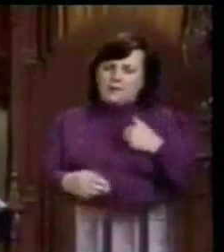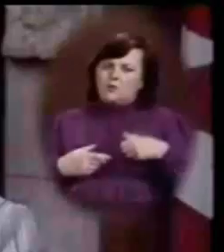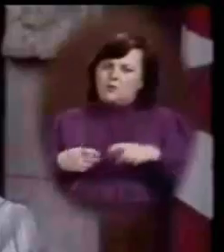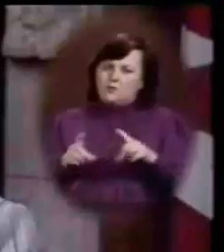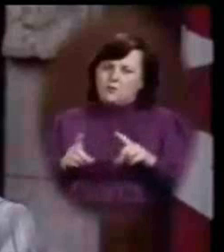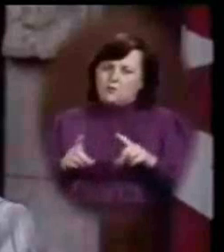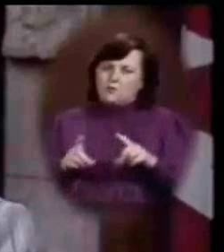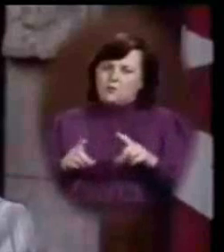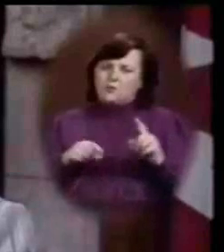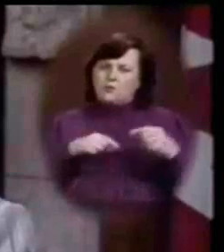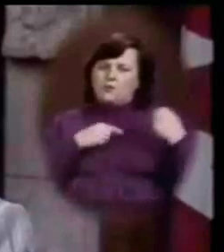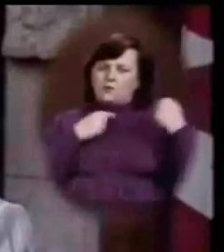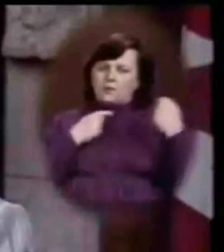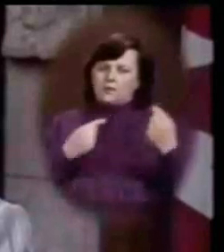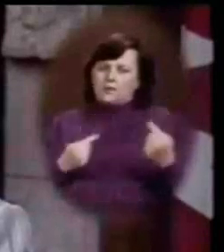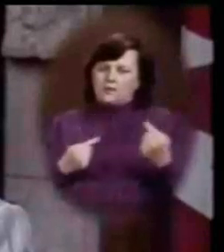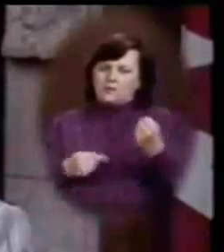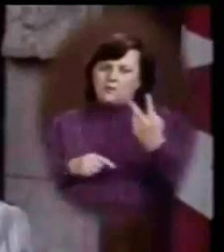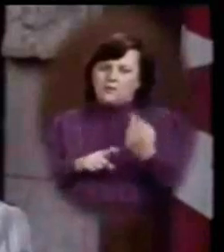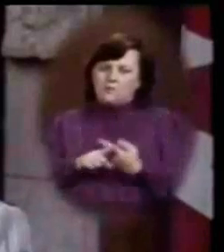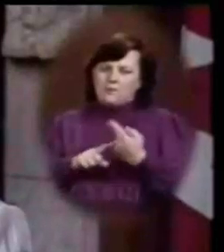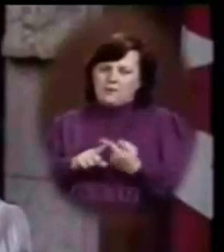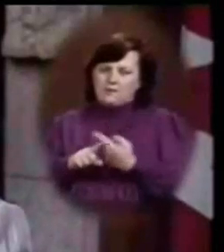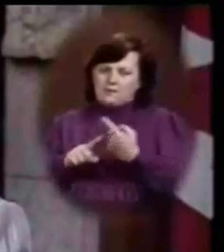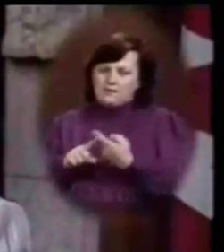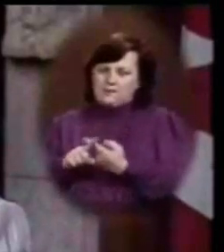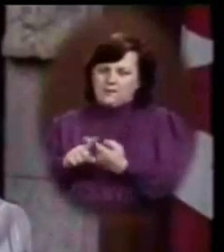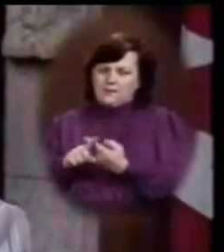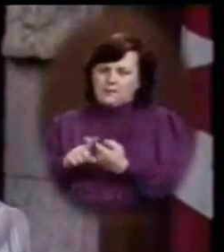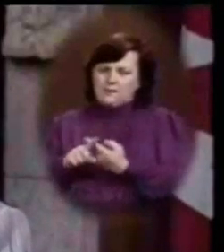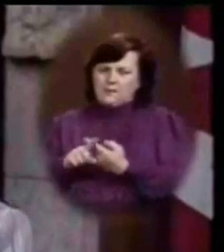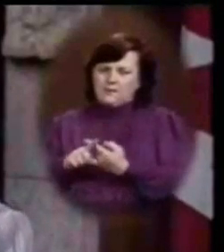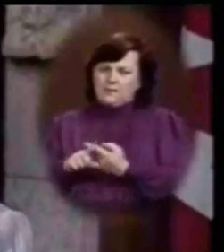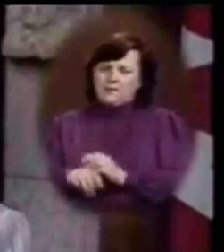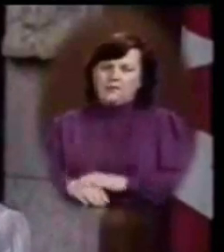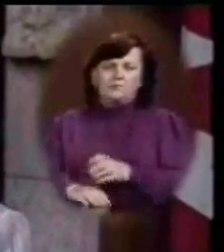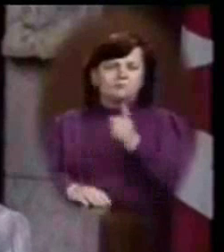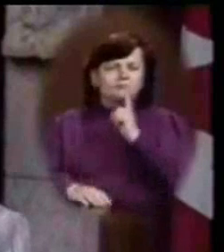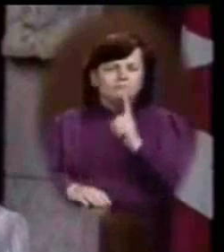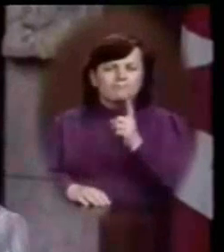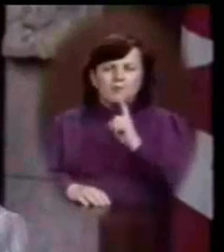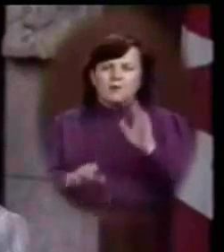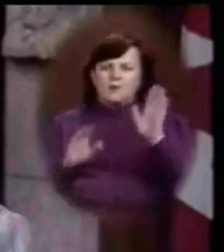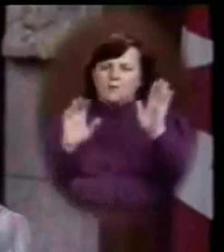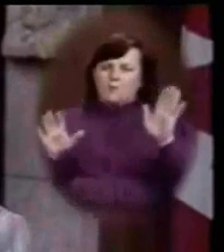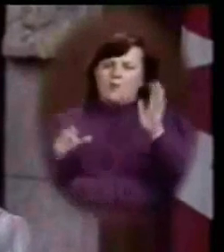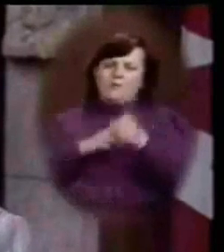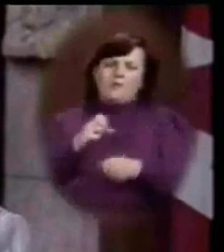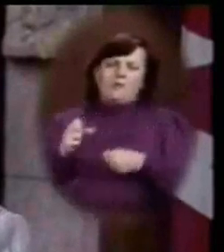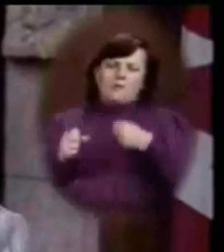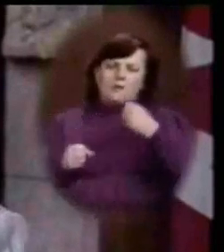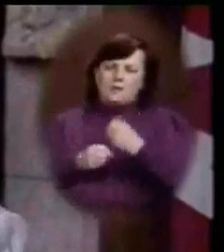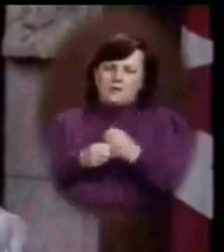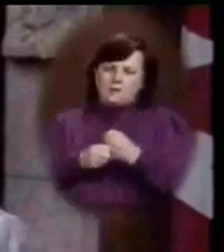forget that in the United States, the state and local authorities run a surplus not